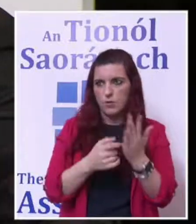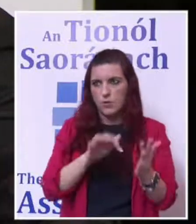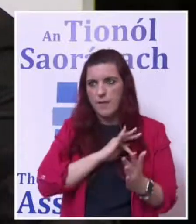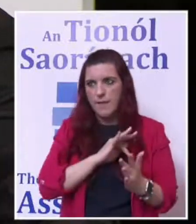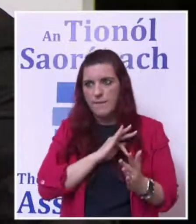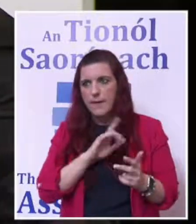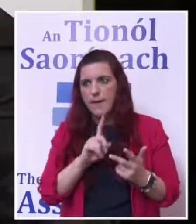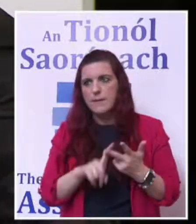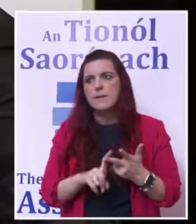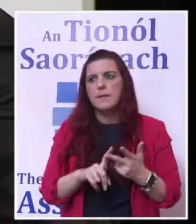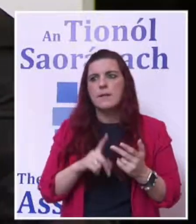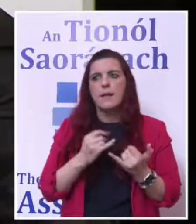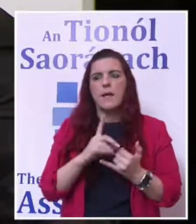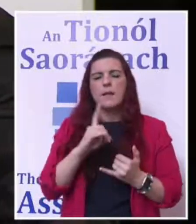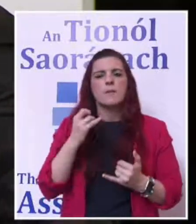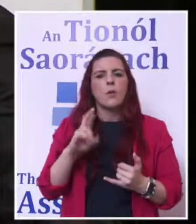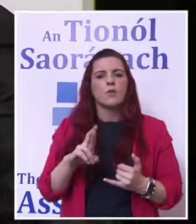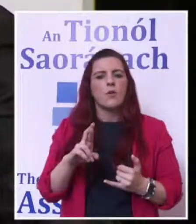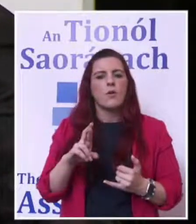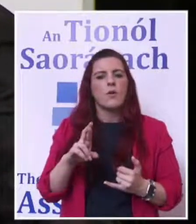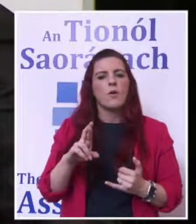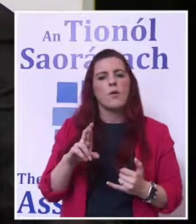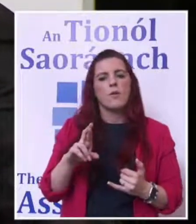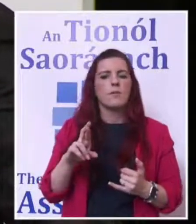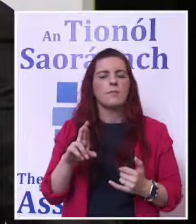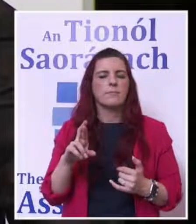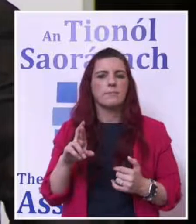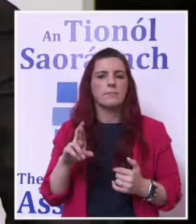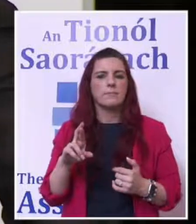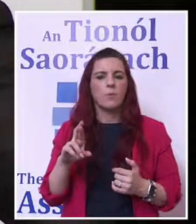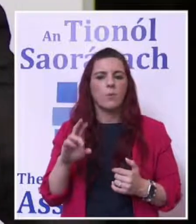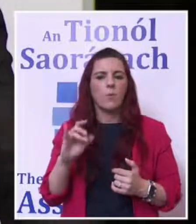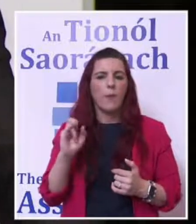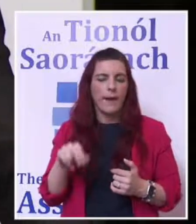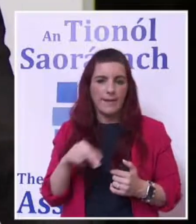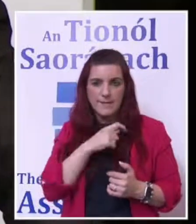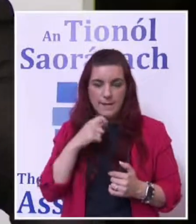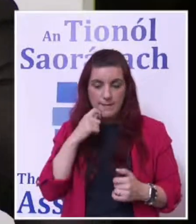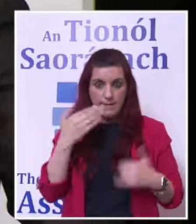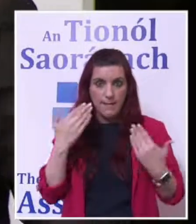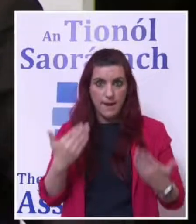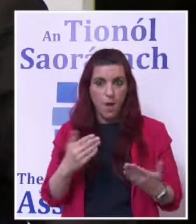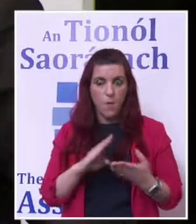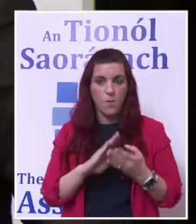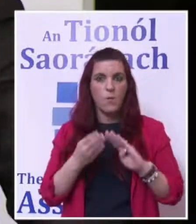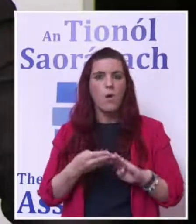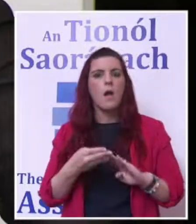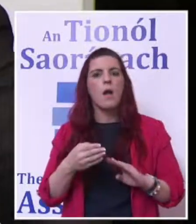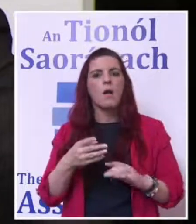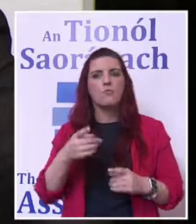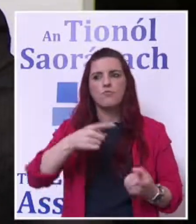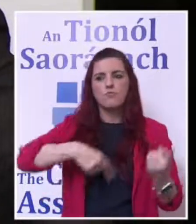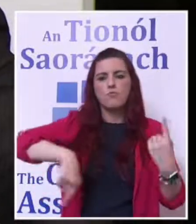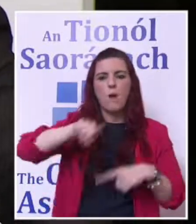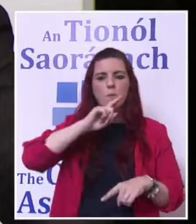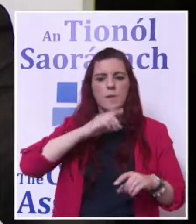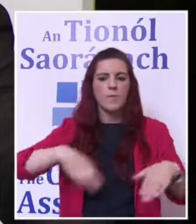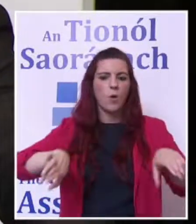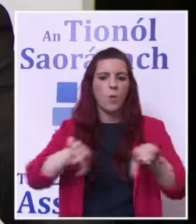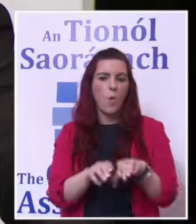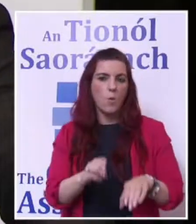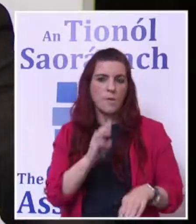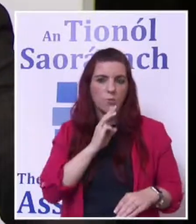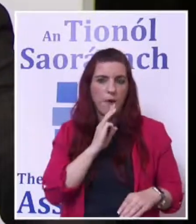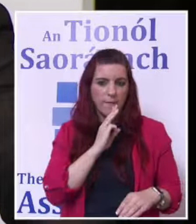as Dr. A. Quinlanson said, now we're going to go into a a roundtable, closed session, private